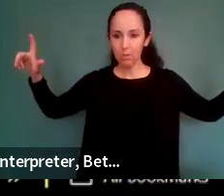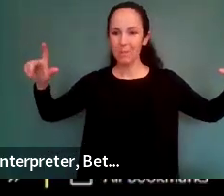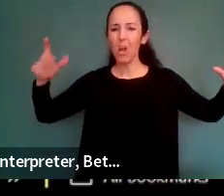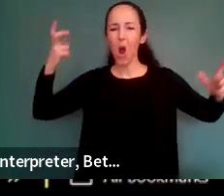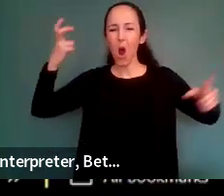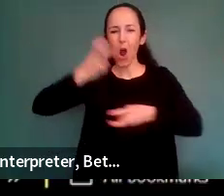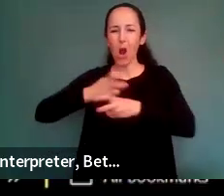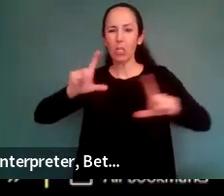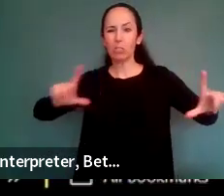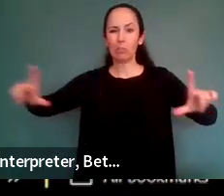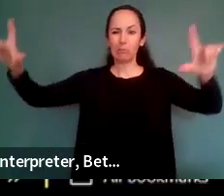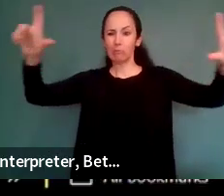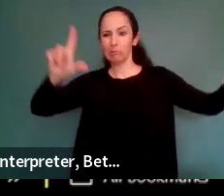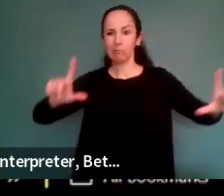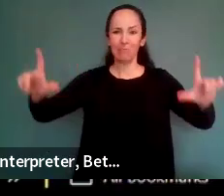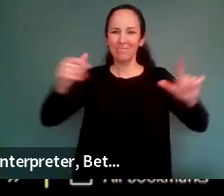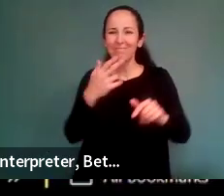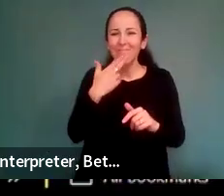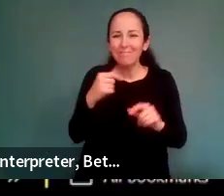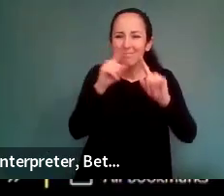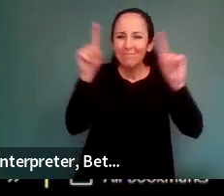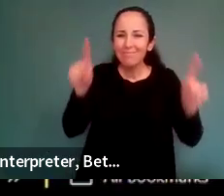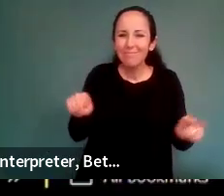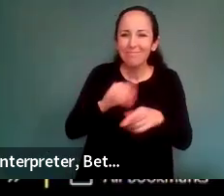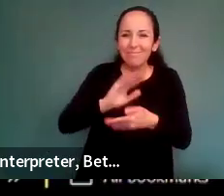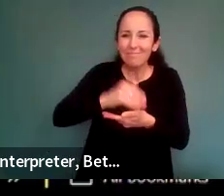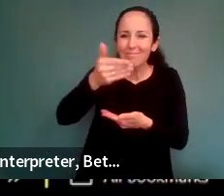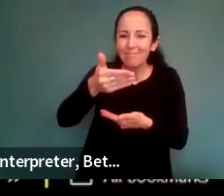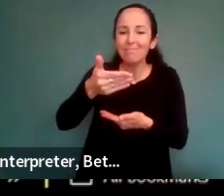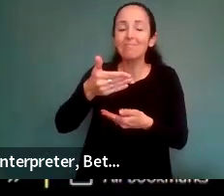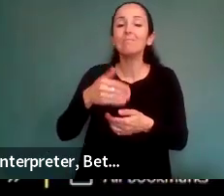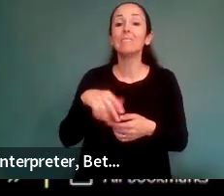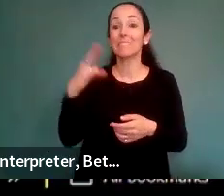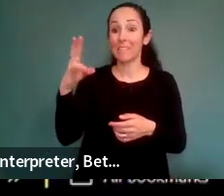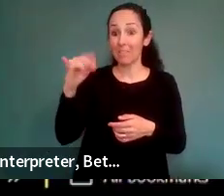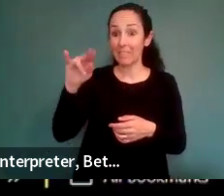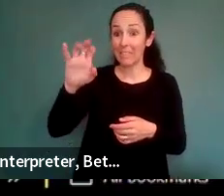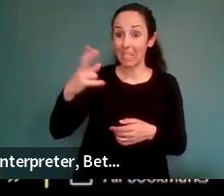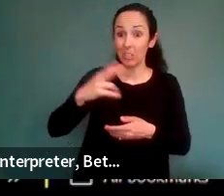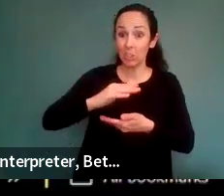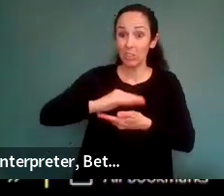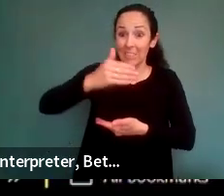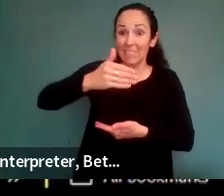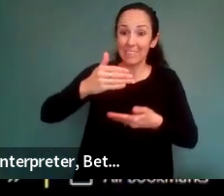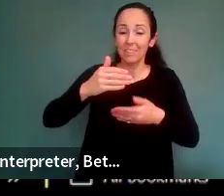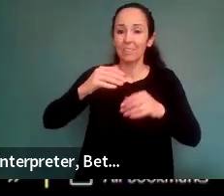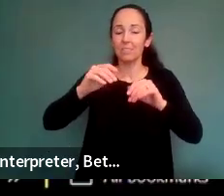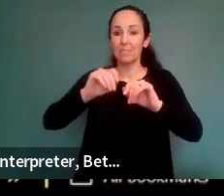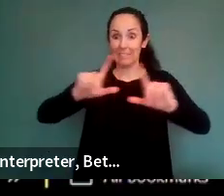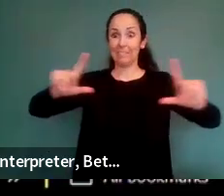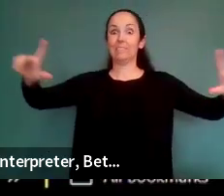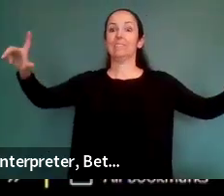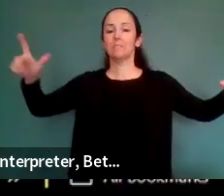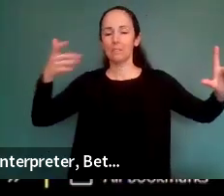Even with a 17-inch monitor, the more you magnify a screen, I call it, it eats up your real